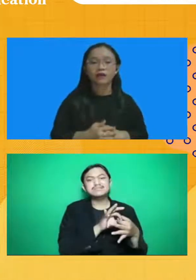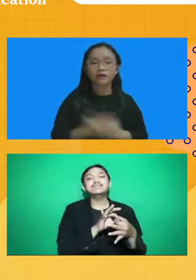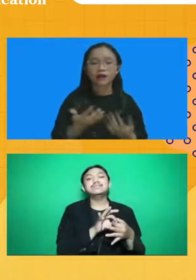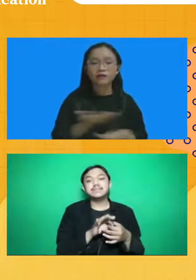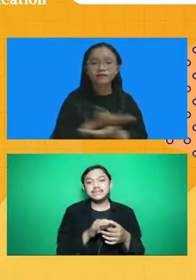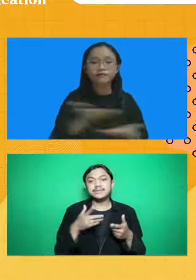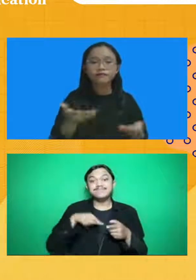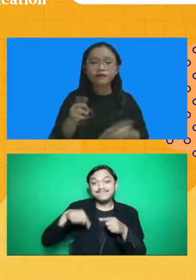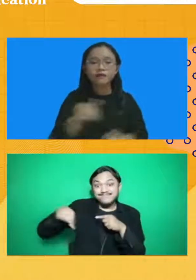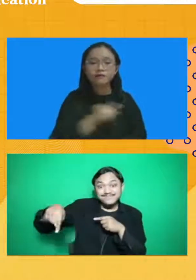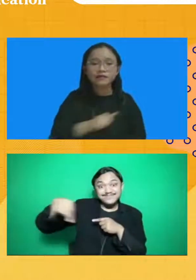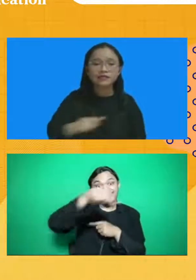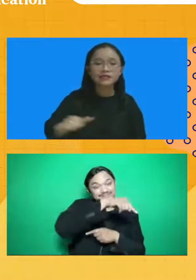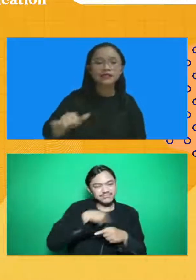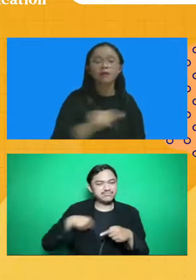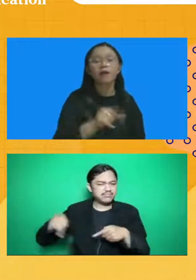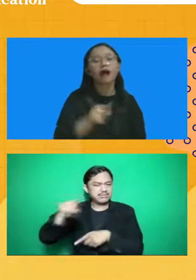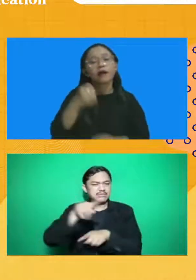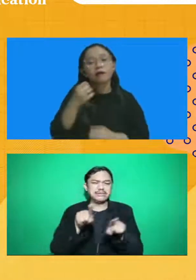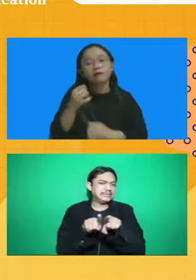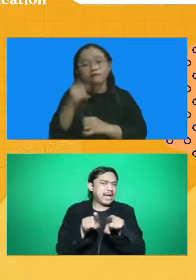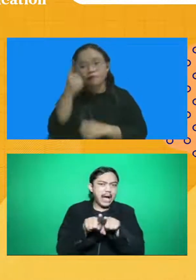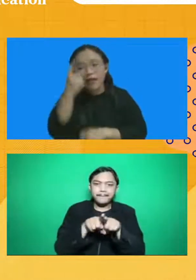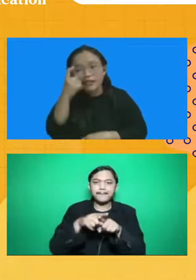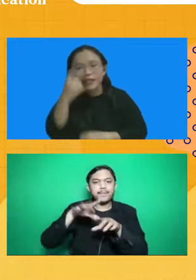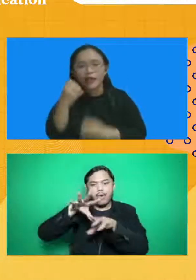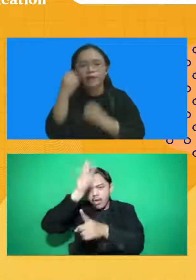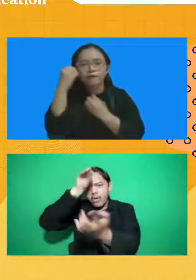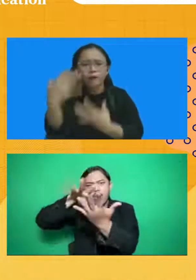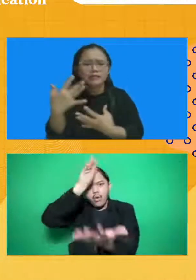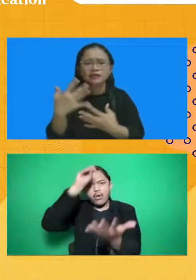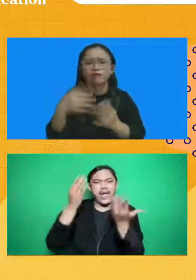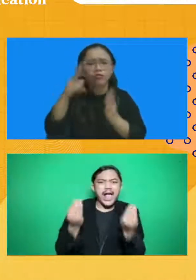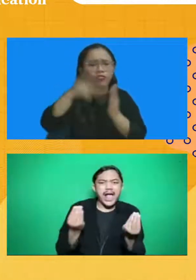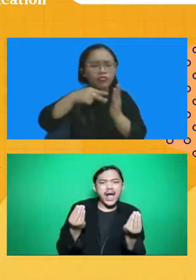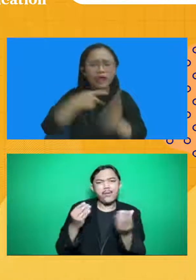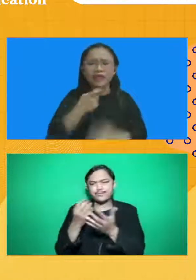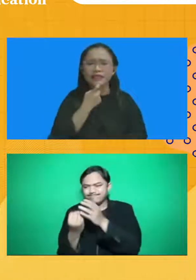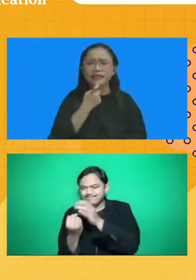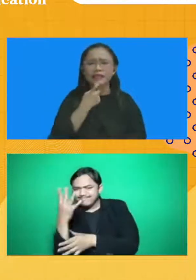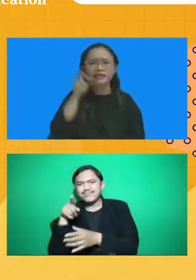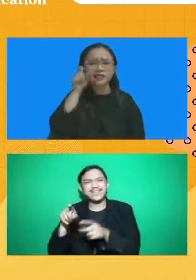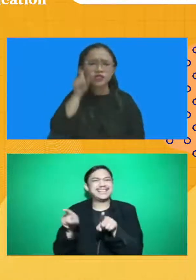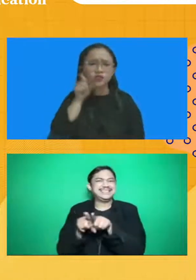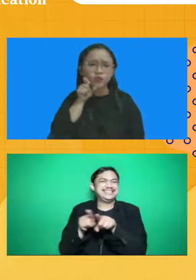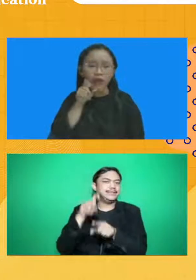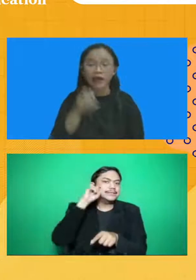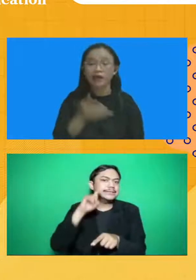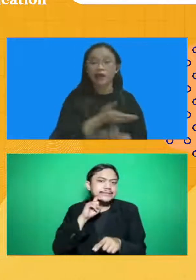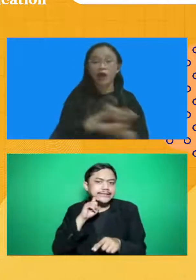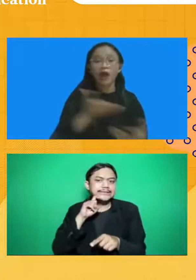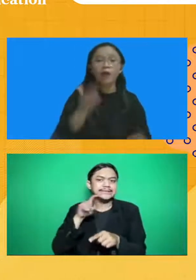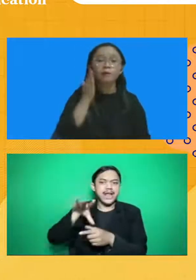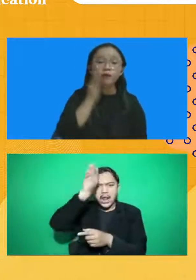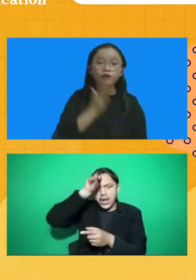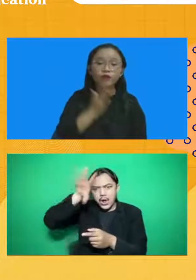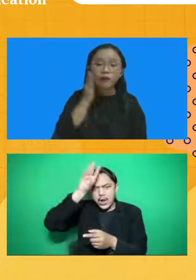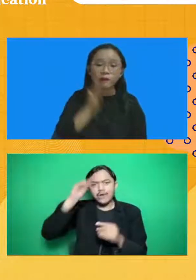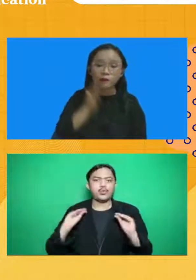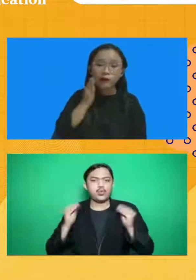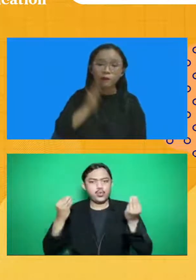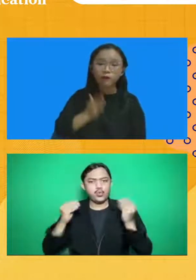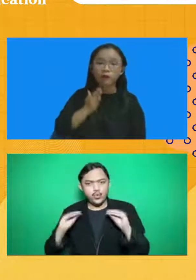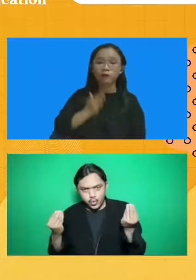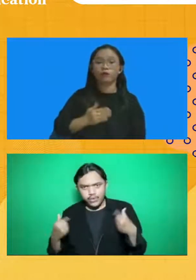about health and sexuality. Young people have always been the forefront arising awareness about SRH amidst the rapid development of